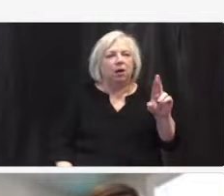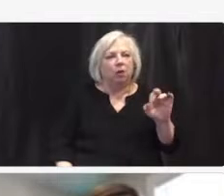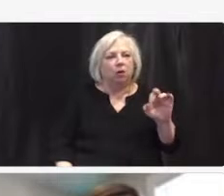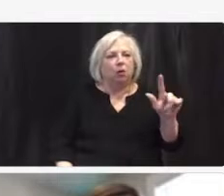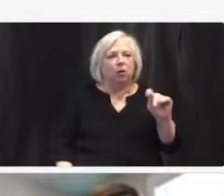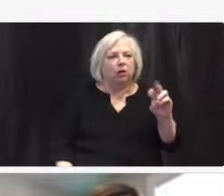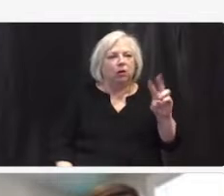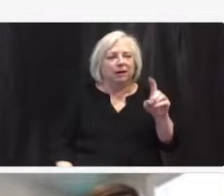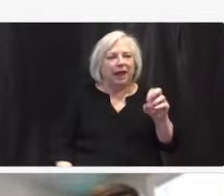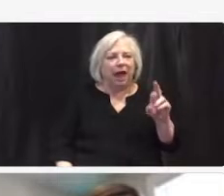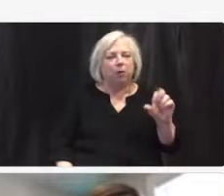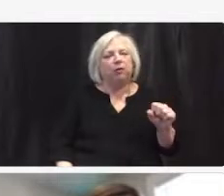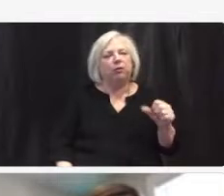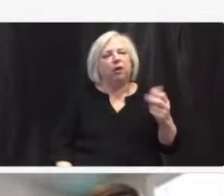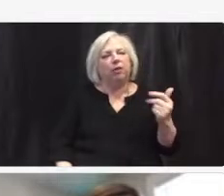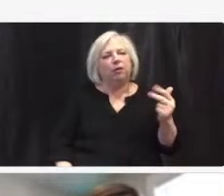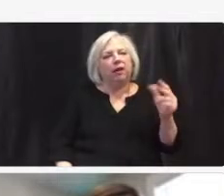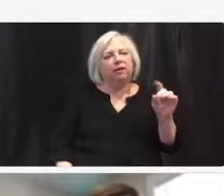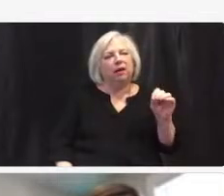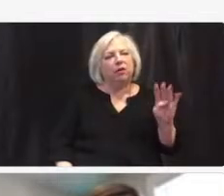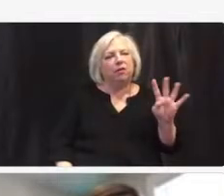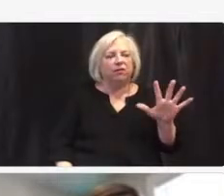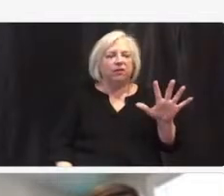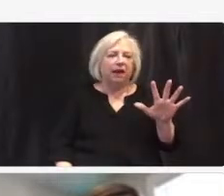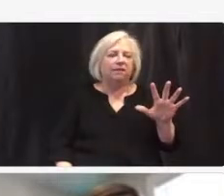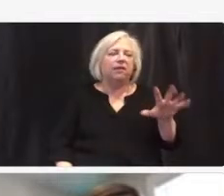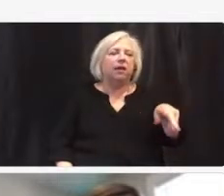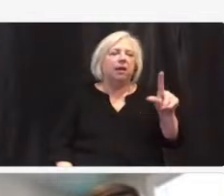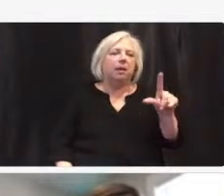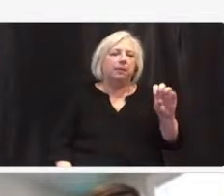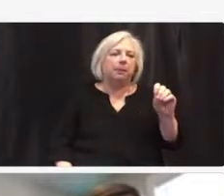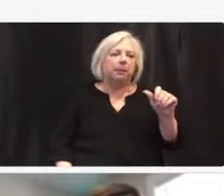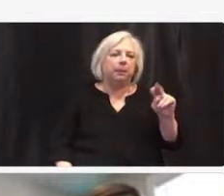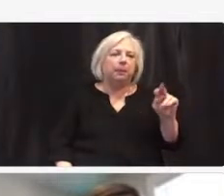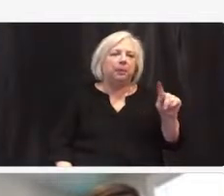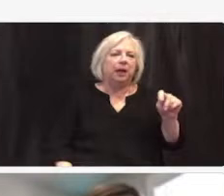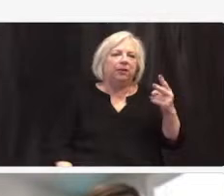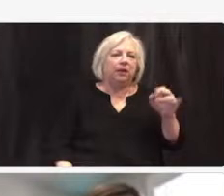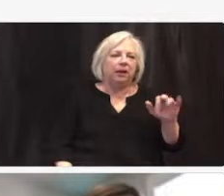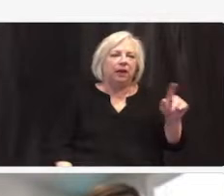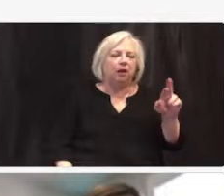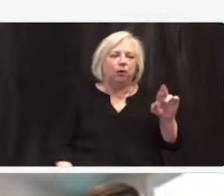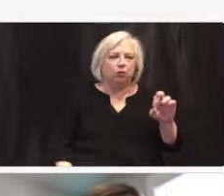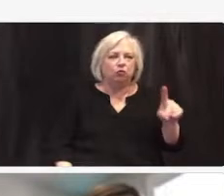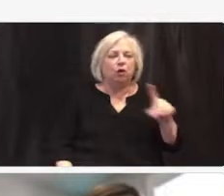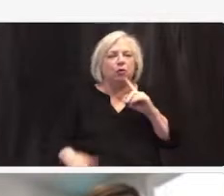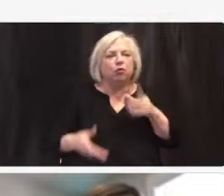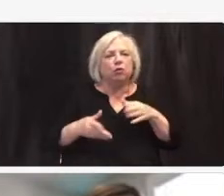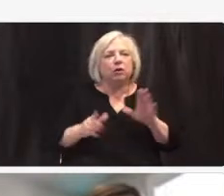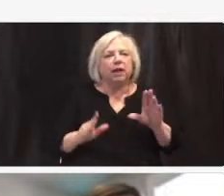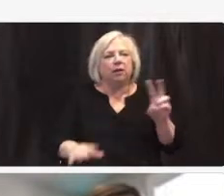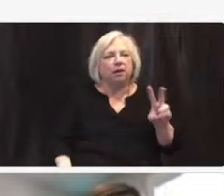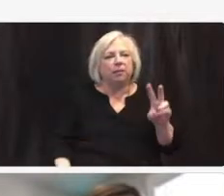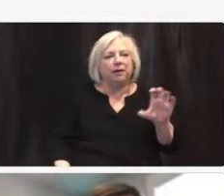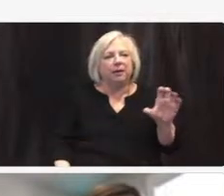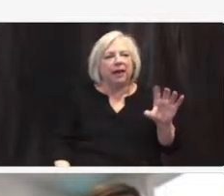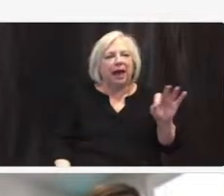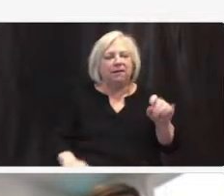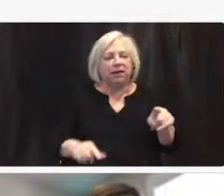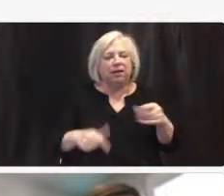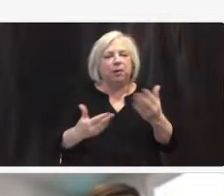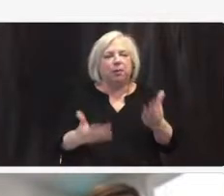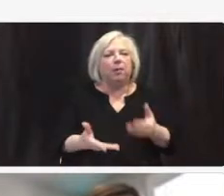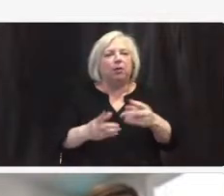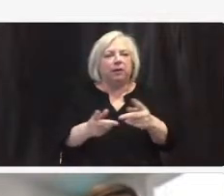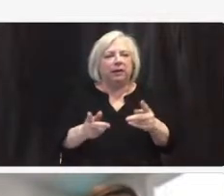POD, 13705 Pleasant Hill Road. Staff recommends approval of the revised POD to allow WCF at the proposed site,